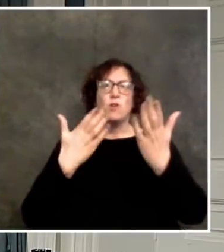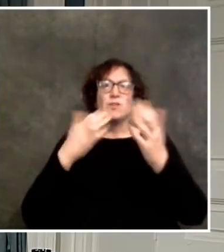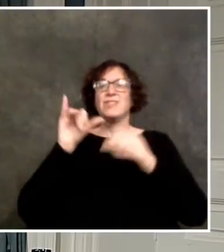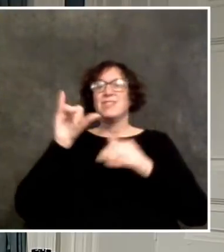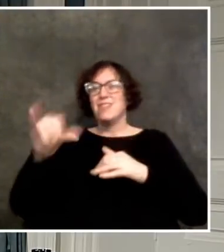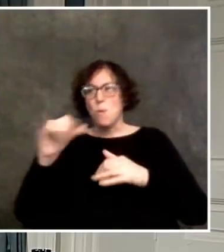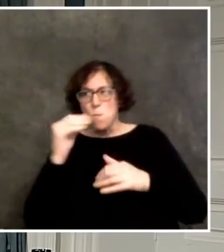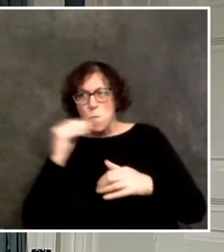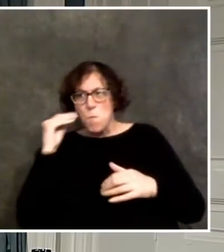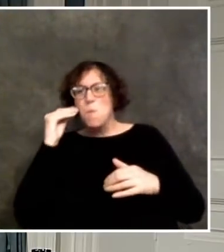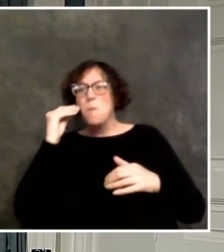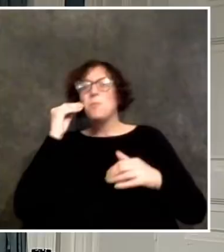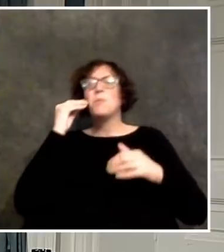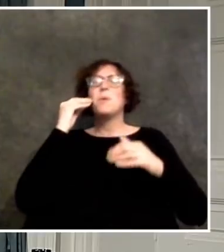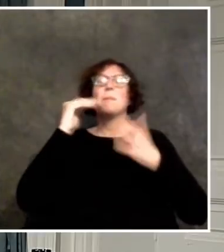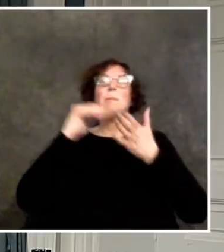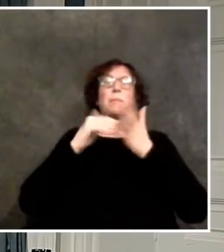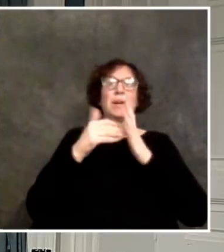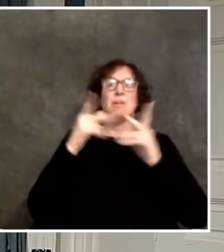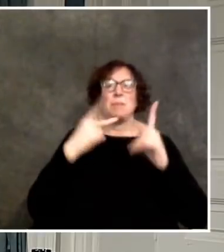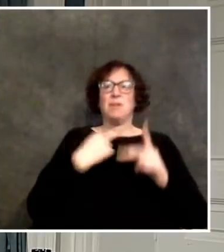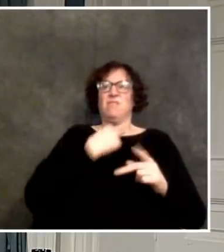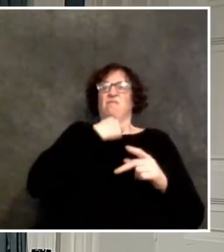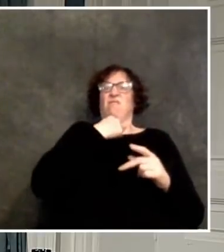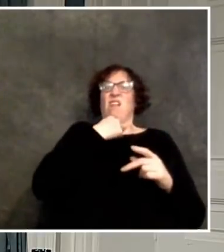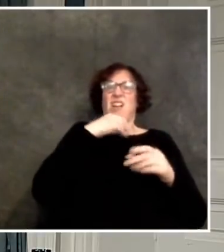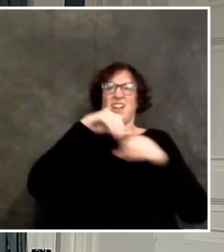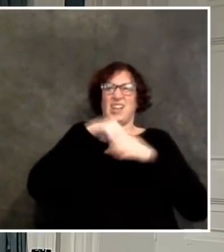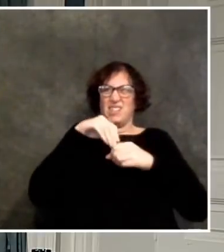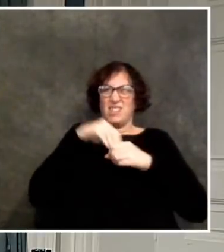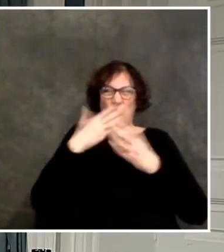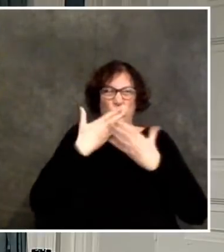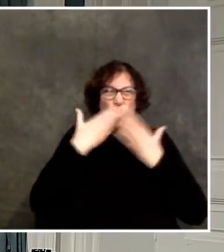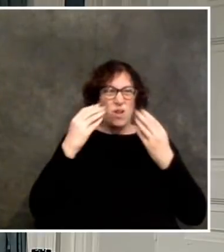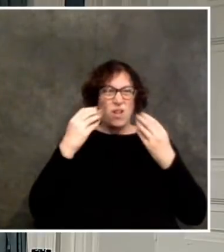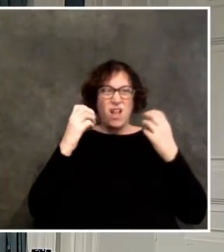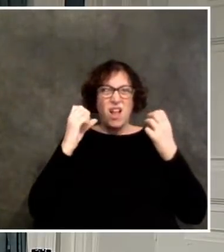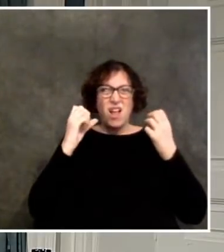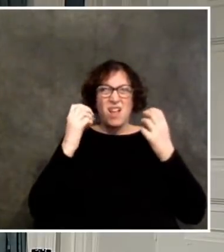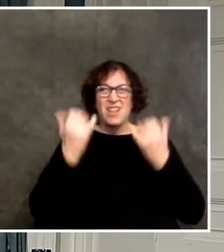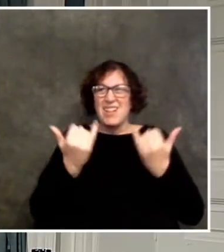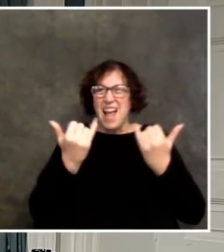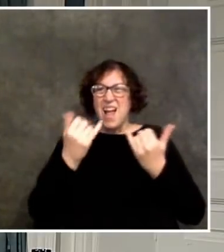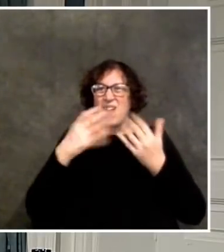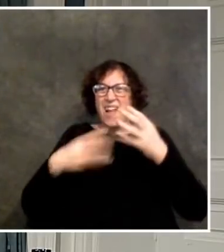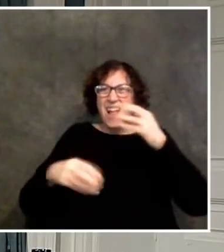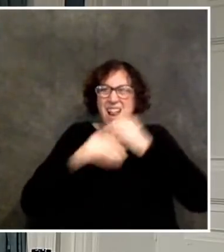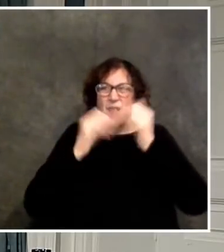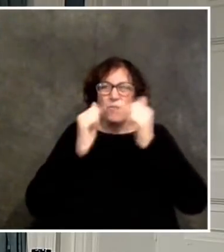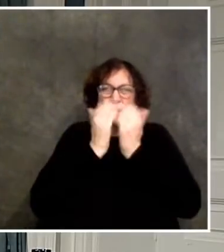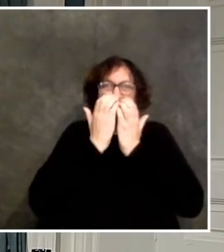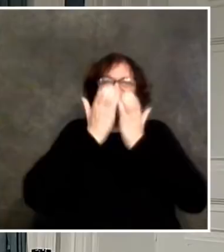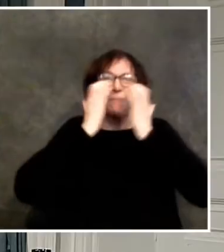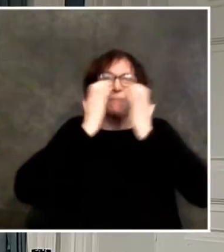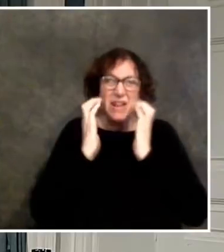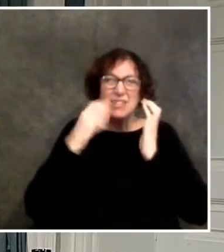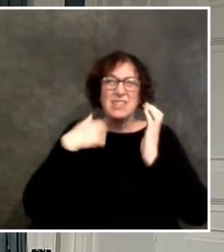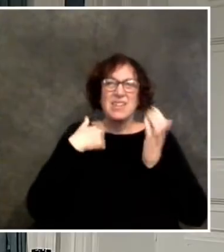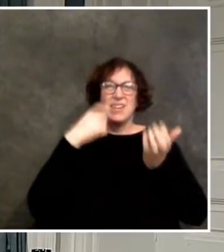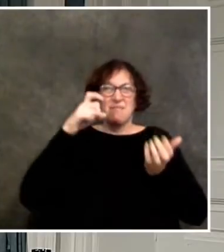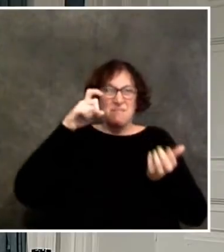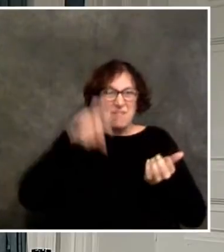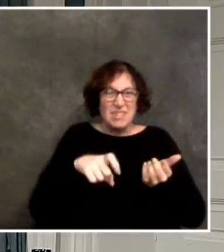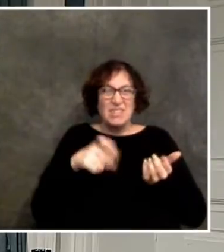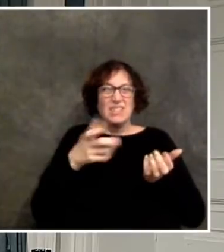exercise. And so I'm wondering if you and Commissioner Barbeau can speak to, how much time is it